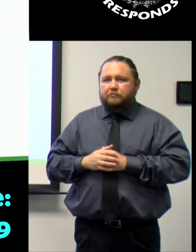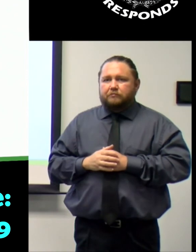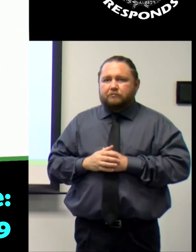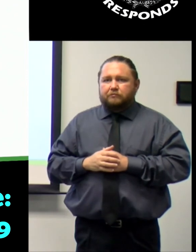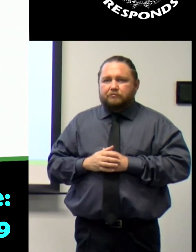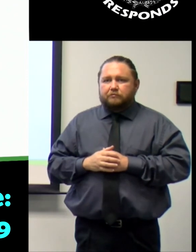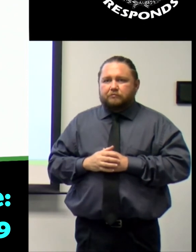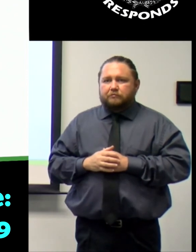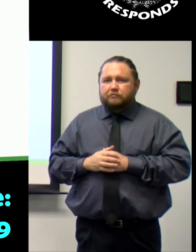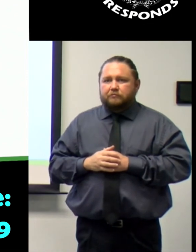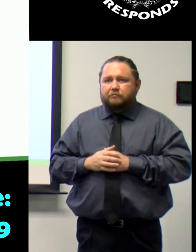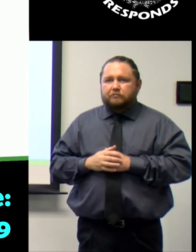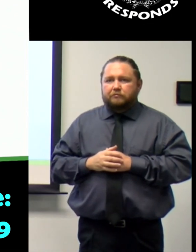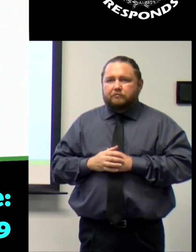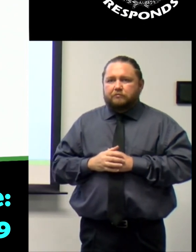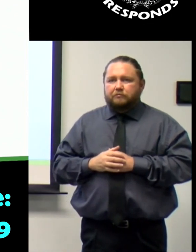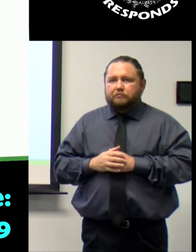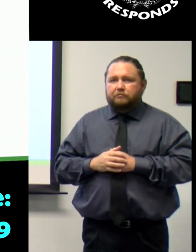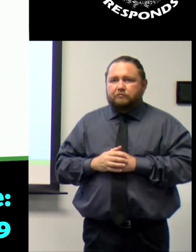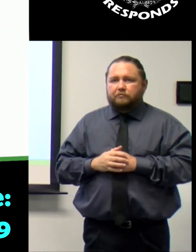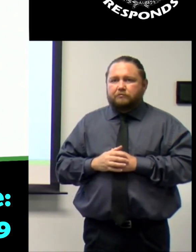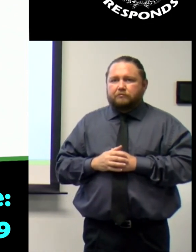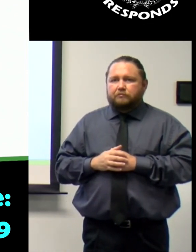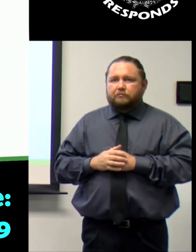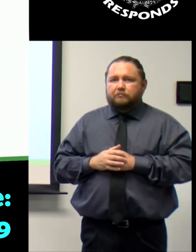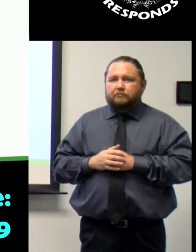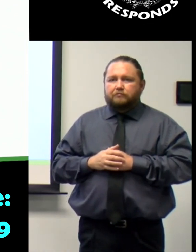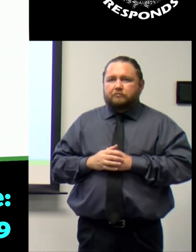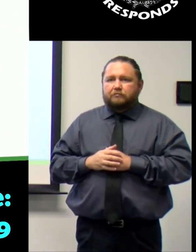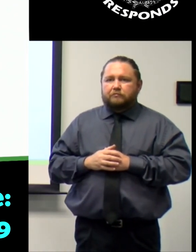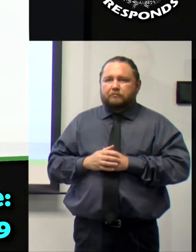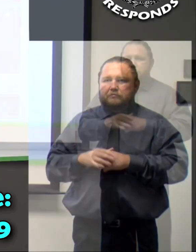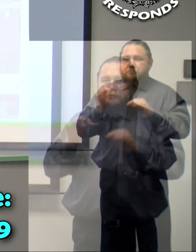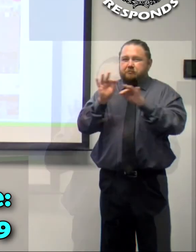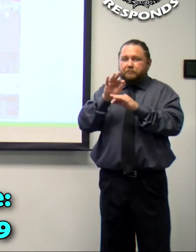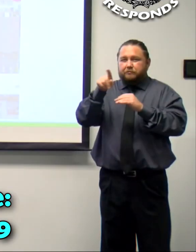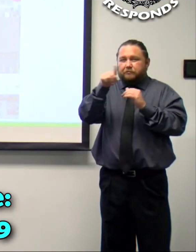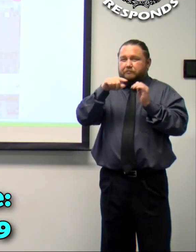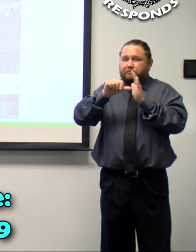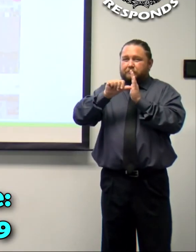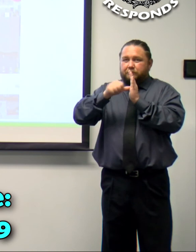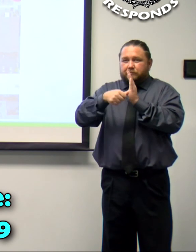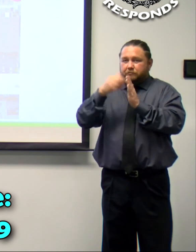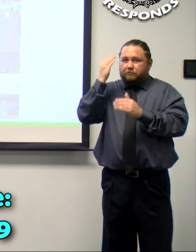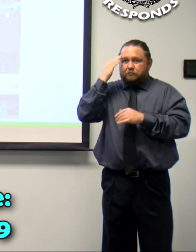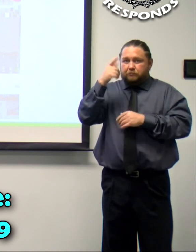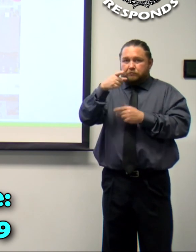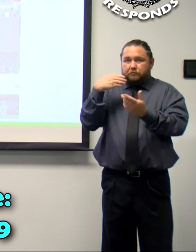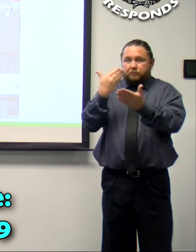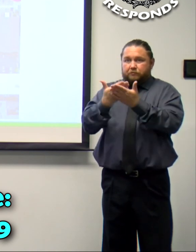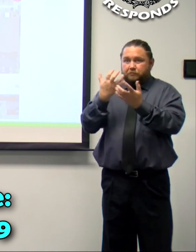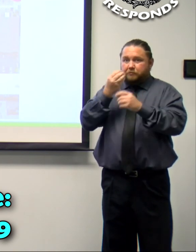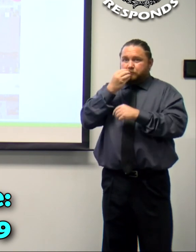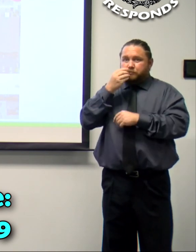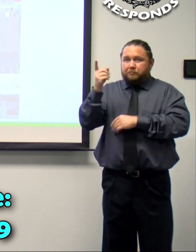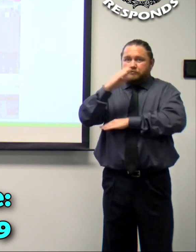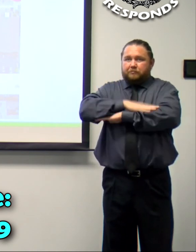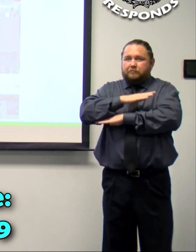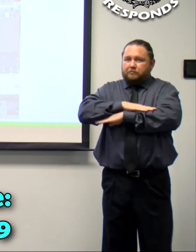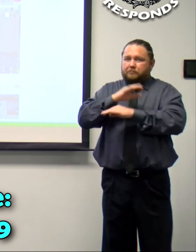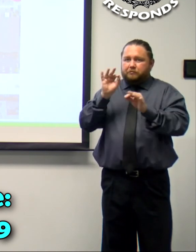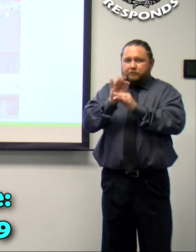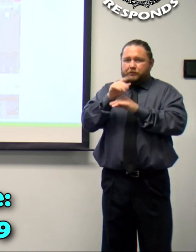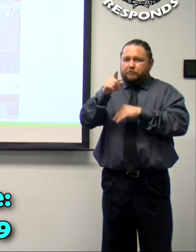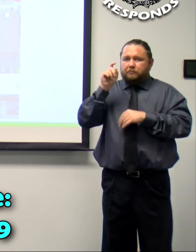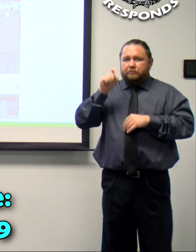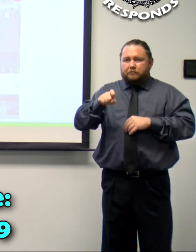make sure the tables are 8 feet apart, but people are having it's very nice for people to be able to get out finally after